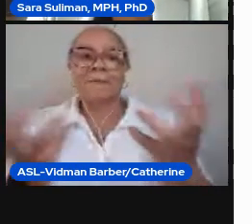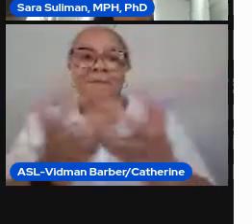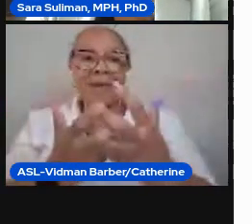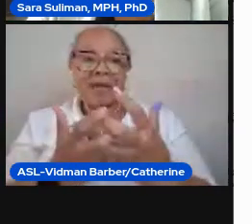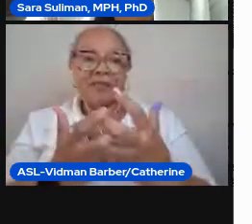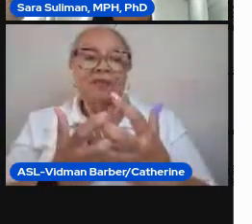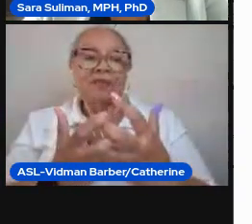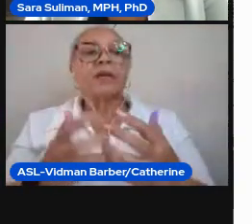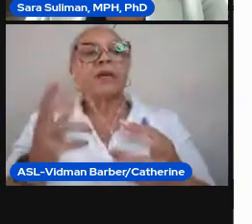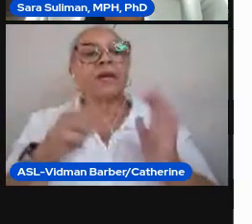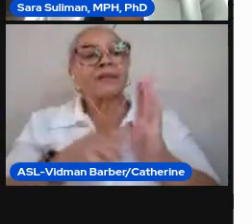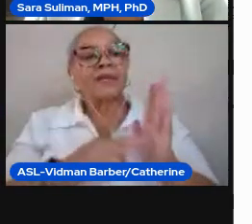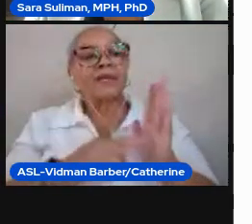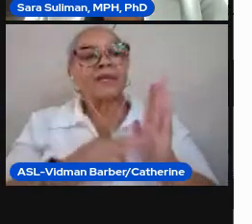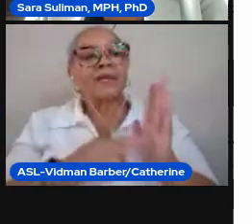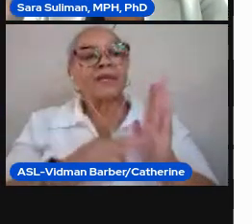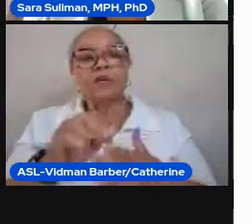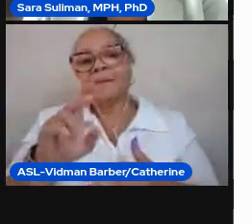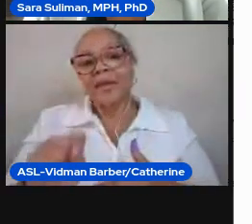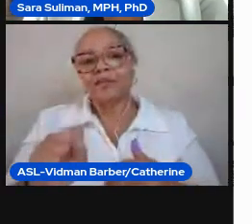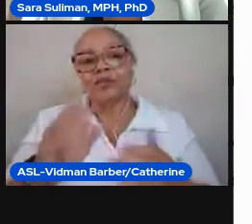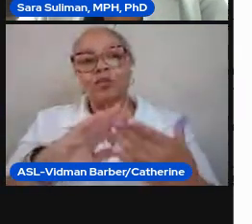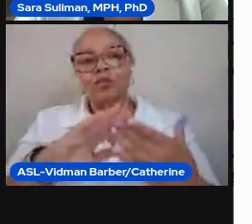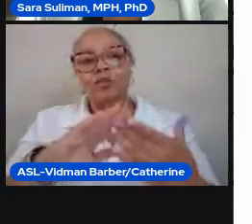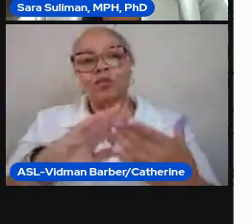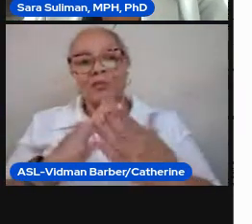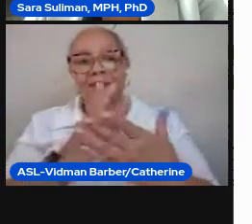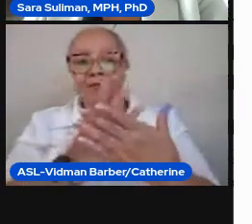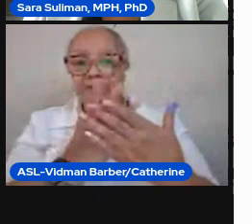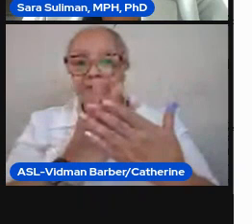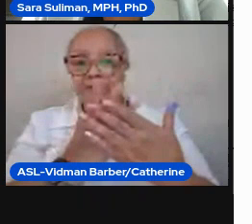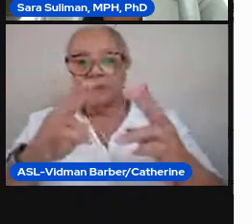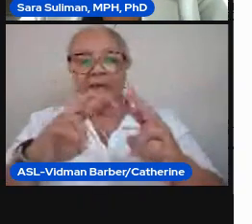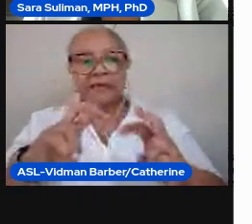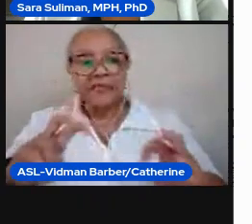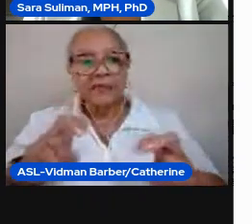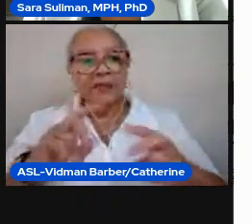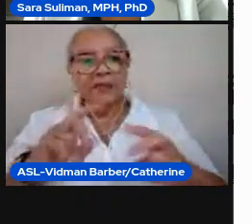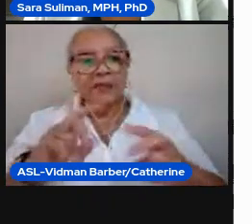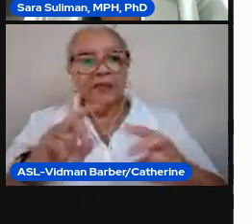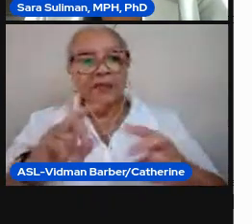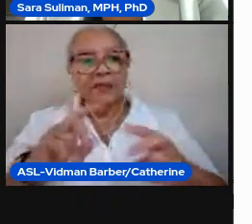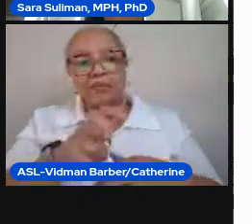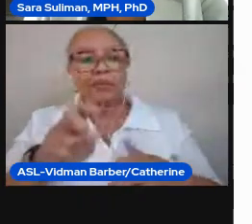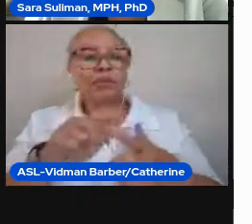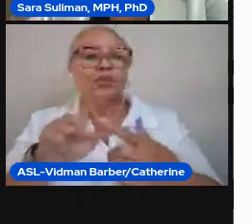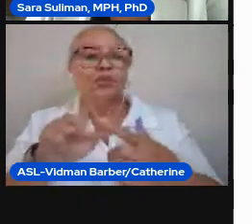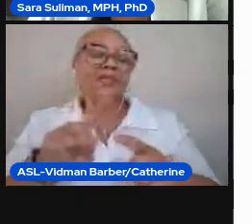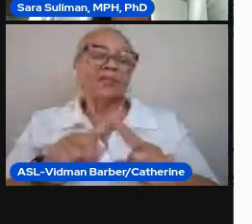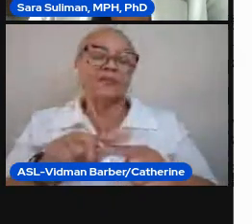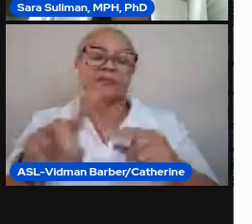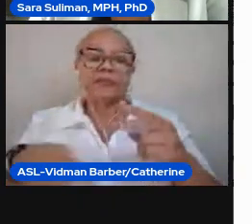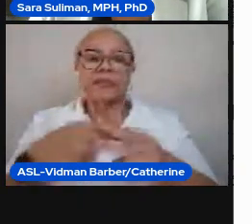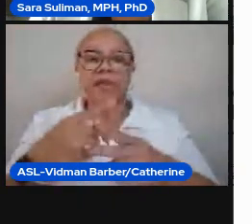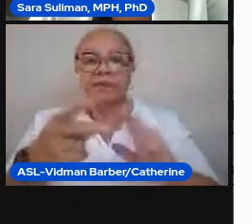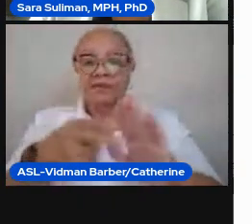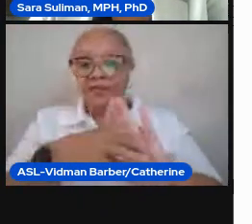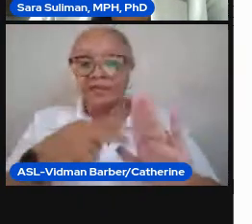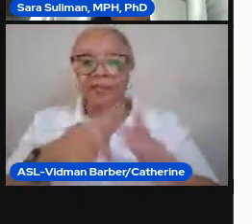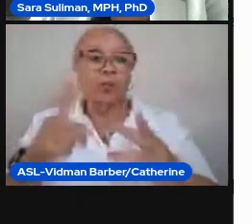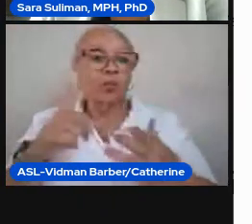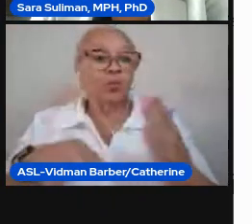example, for mass community screening and assessment of transmission, you need different types of diagnostics than what you would need